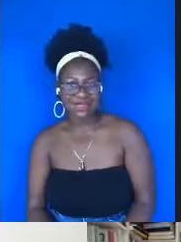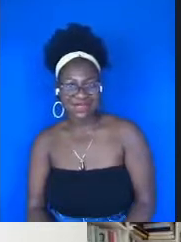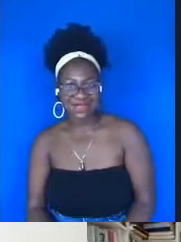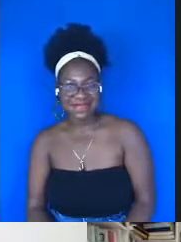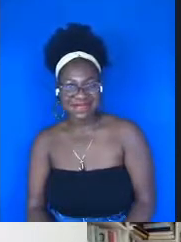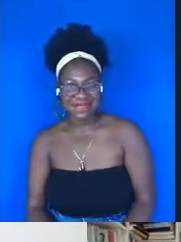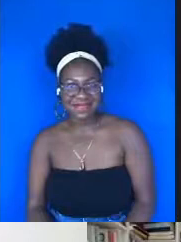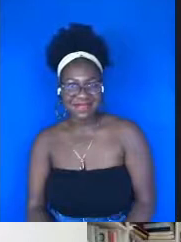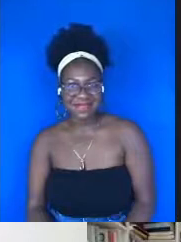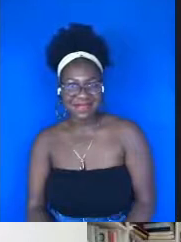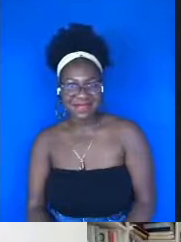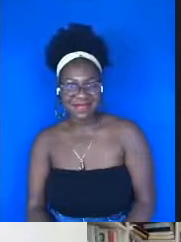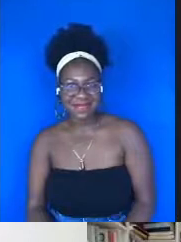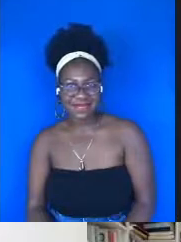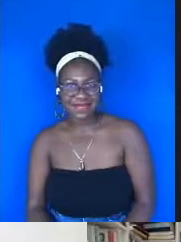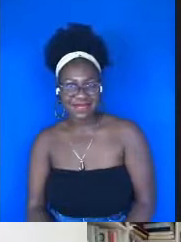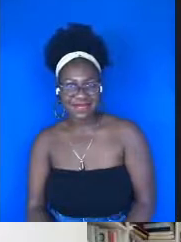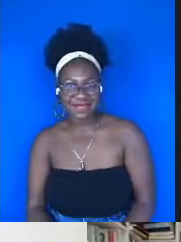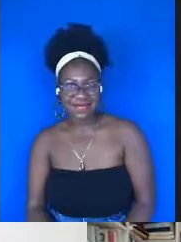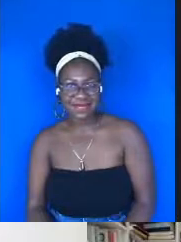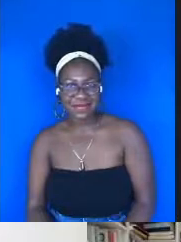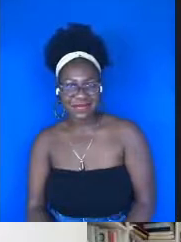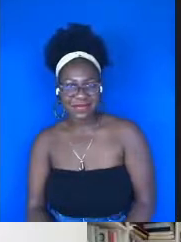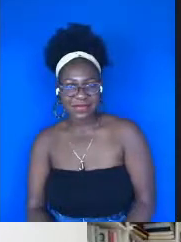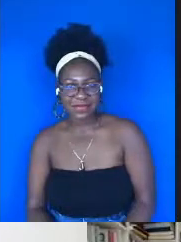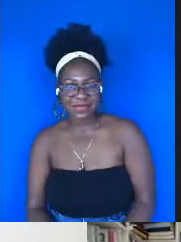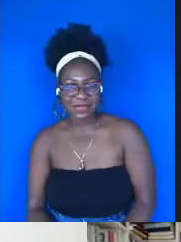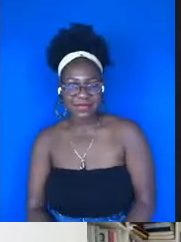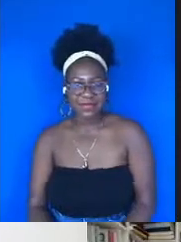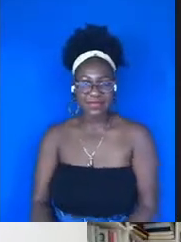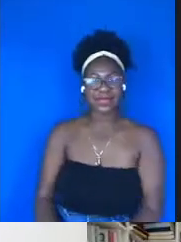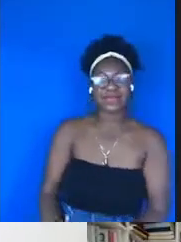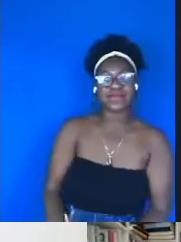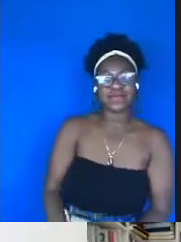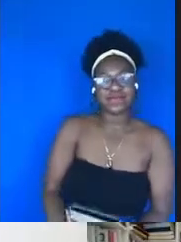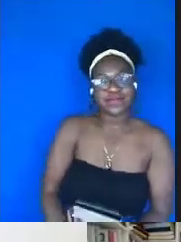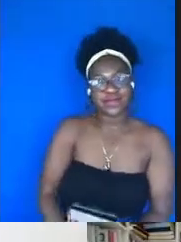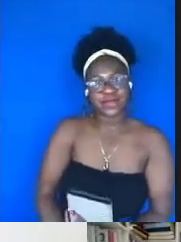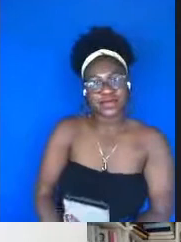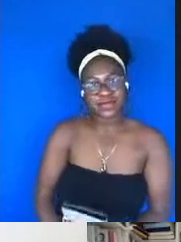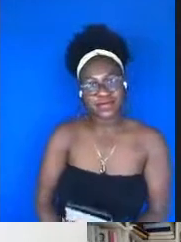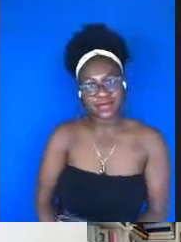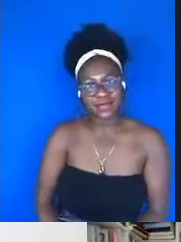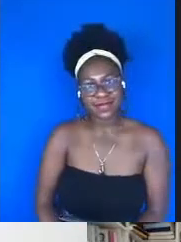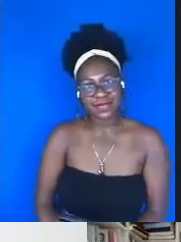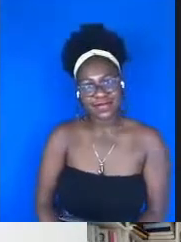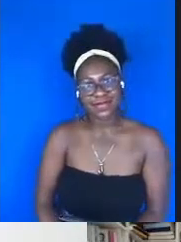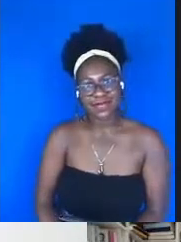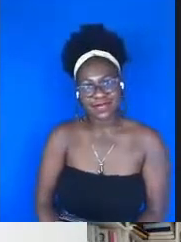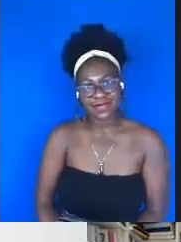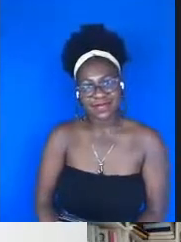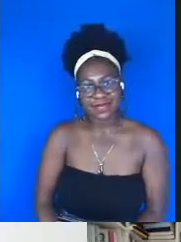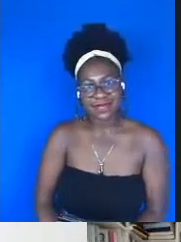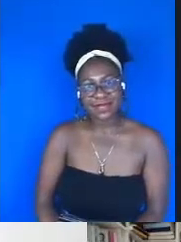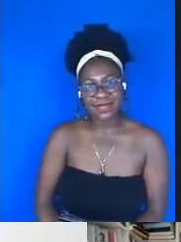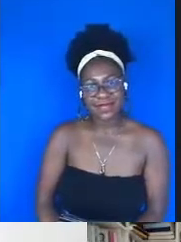my favorite quote ever. Well, one of my favorite quotes, I'll say that. And it's,